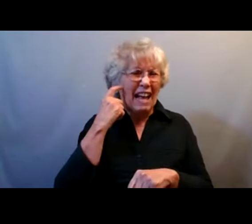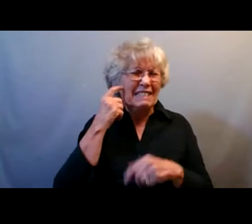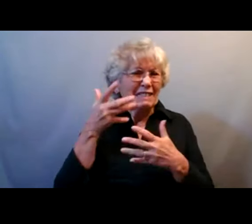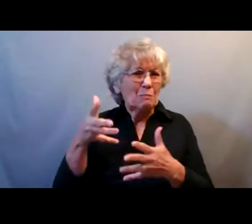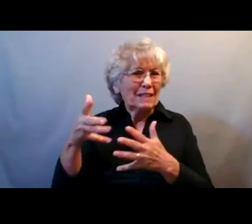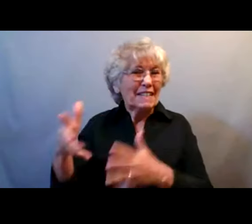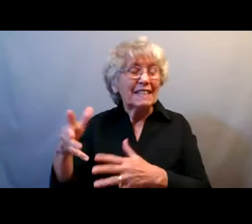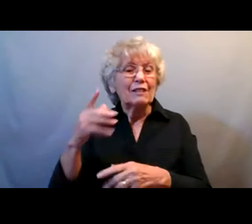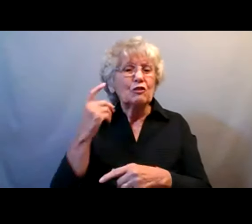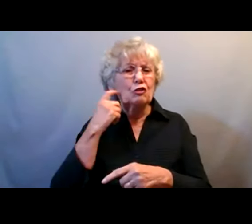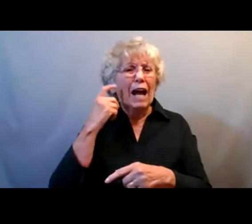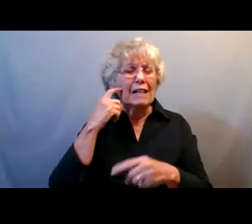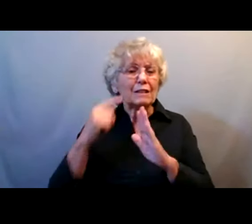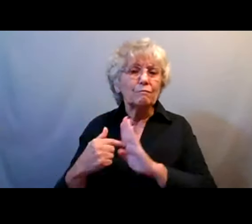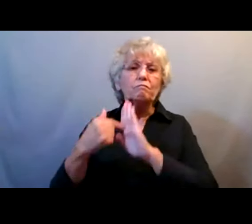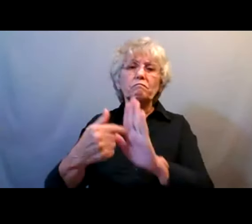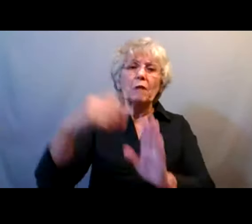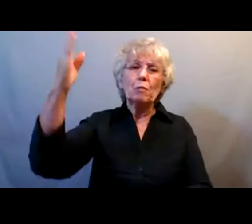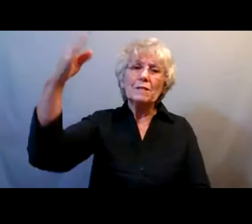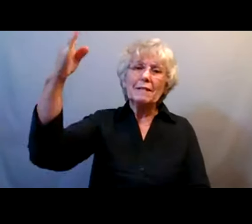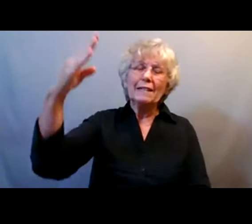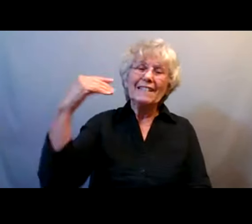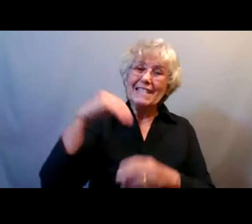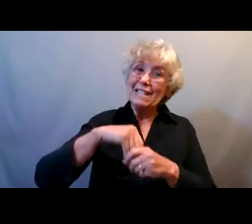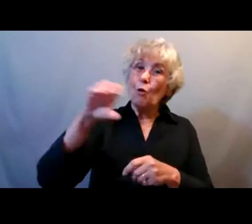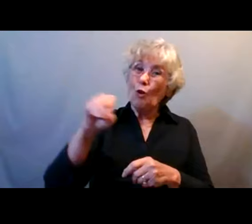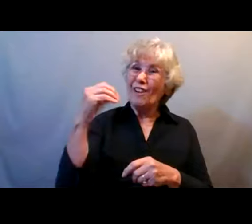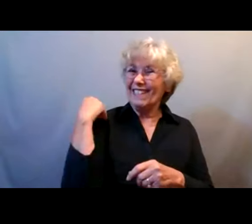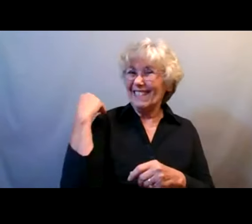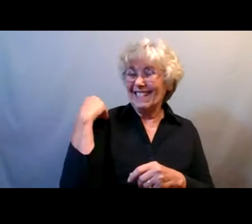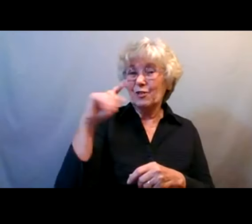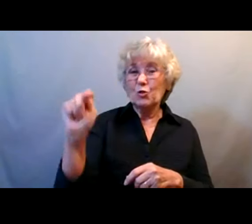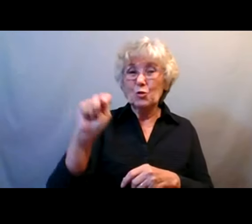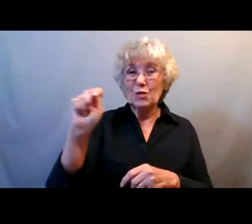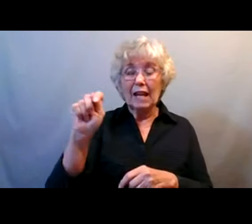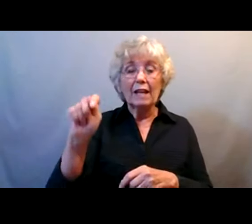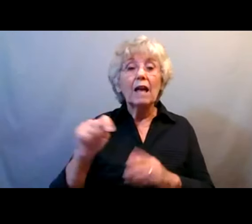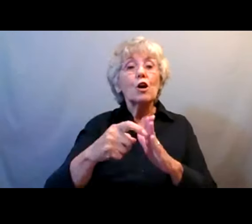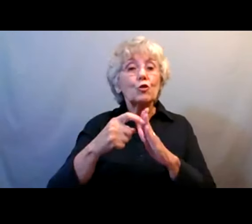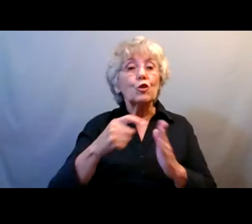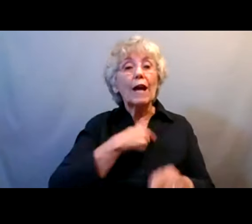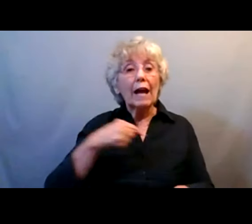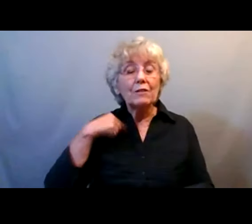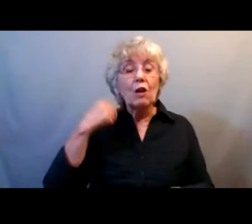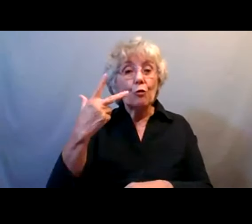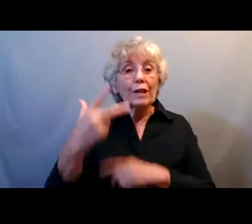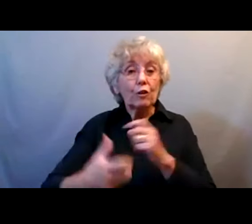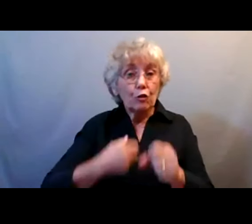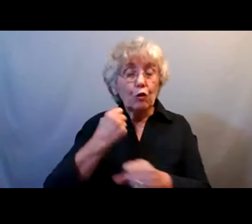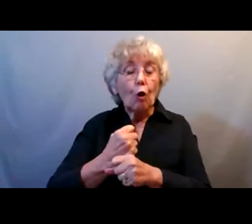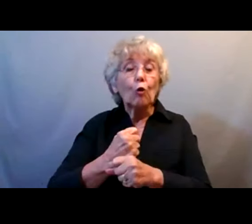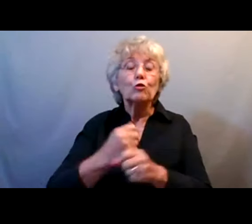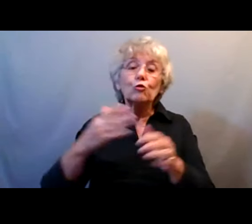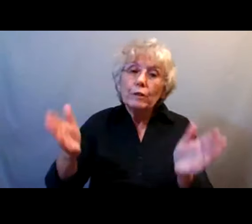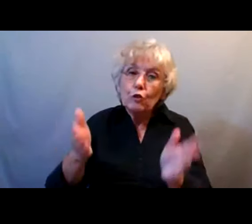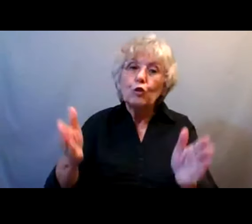on in Oregon this past Tuesday. It took us 3 years to get the state to actually agree to do